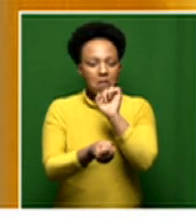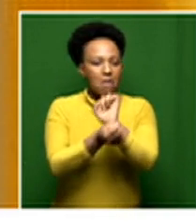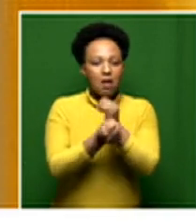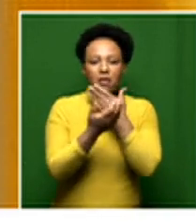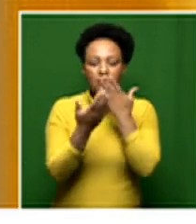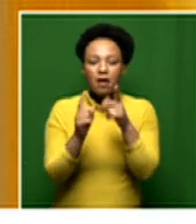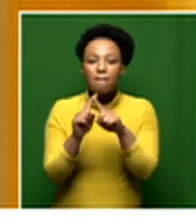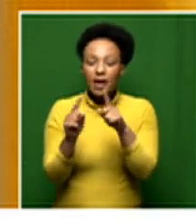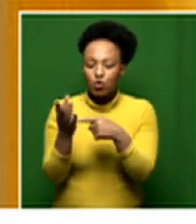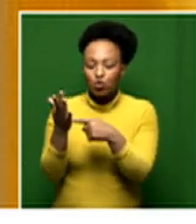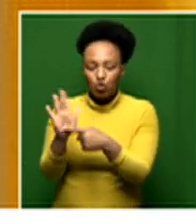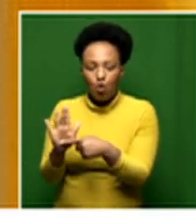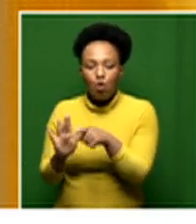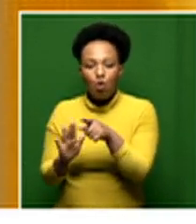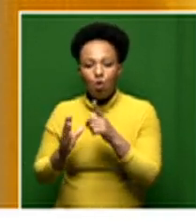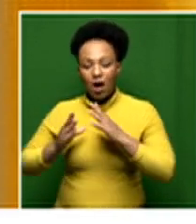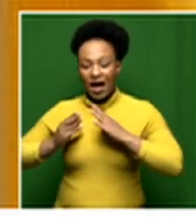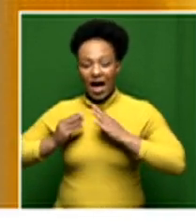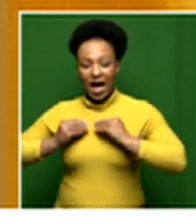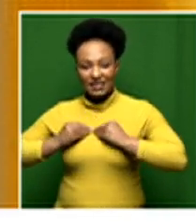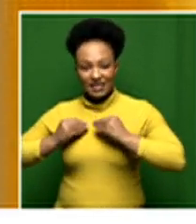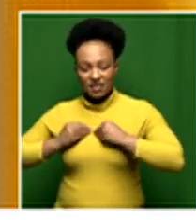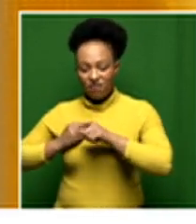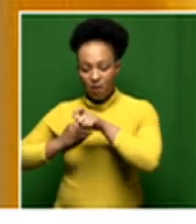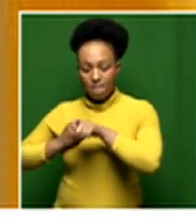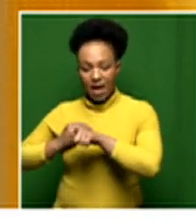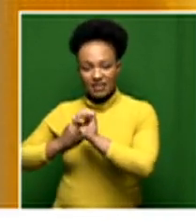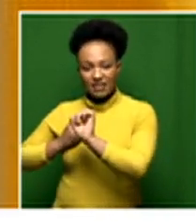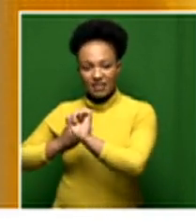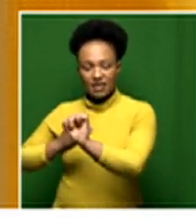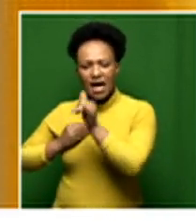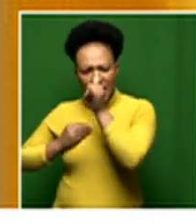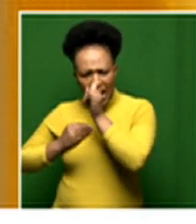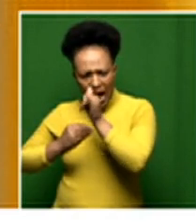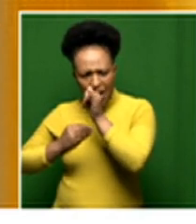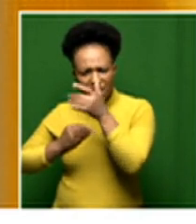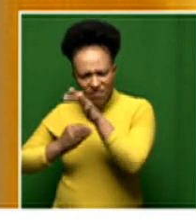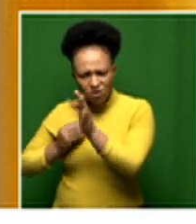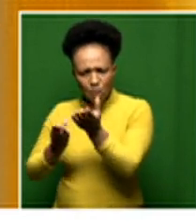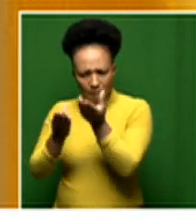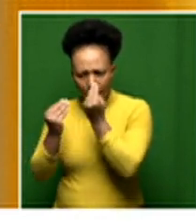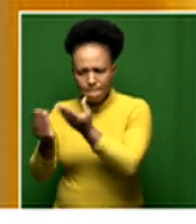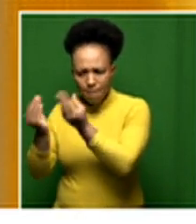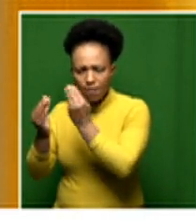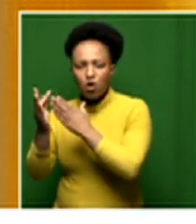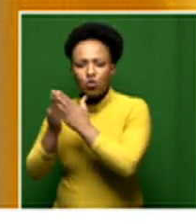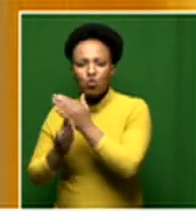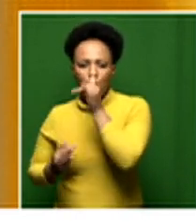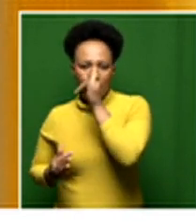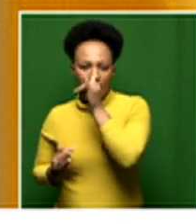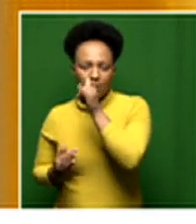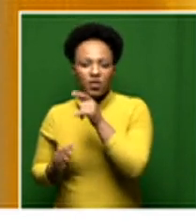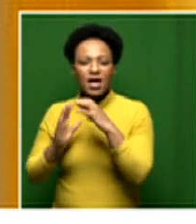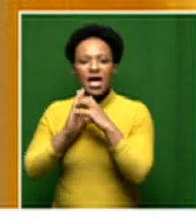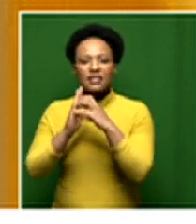that the assets themselves are proceeds of crime. You know, so for example, in the digital